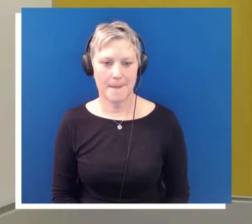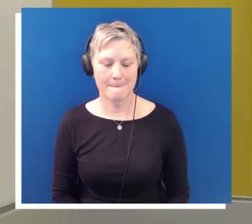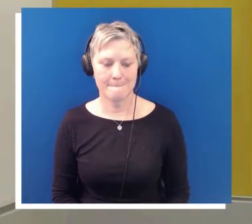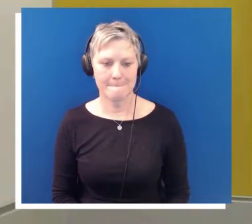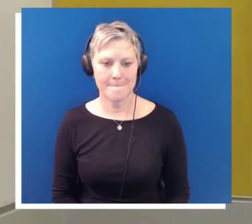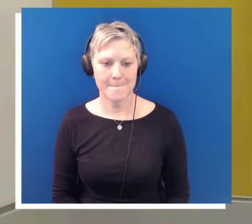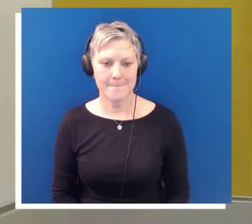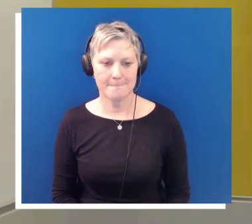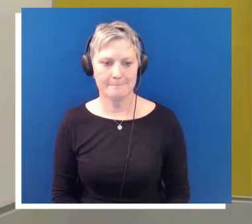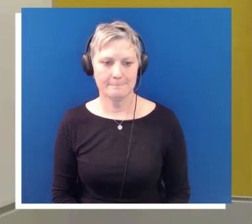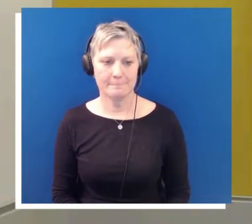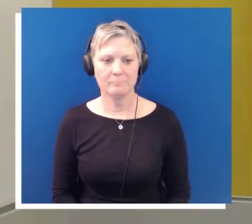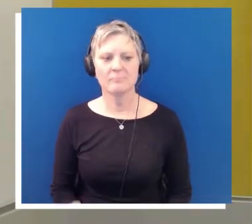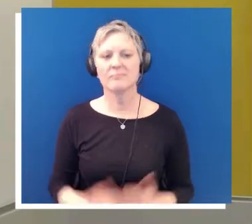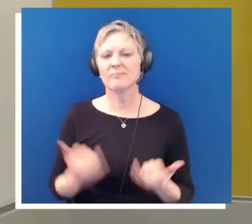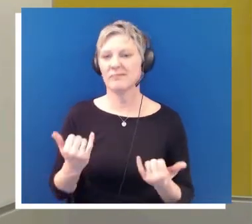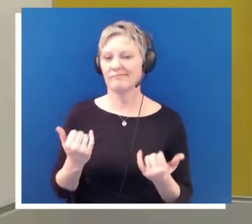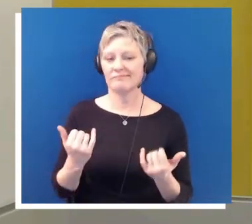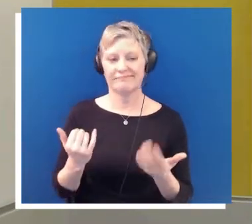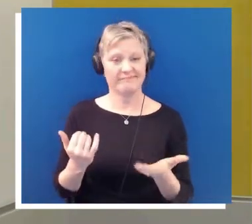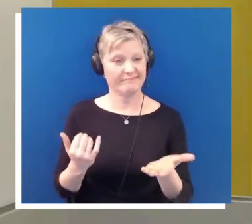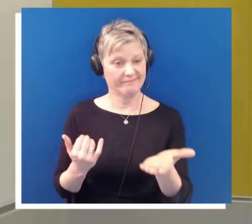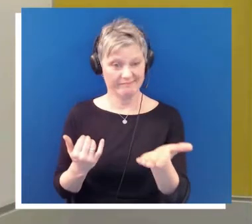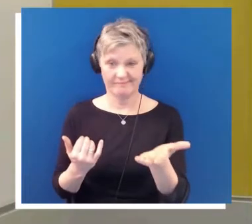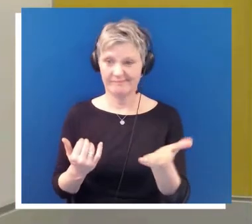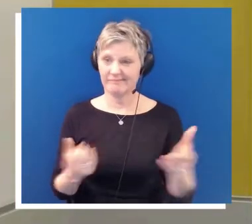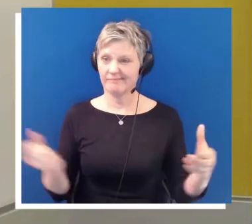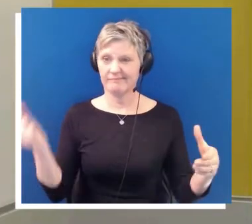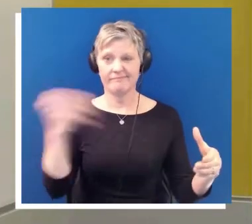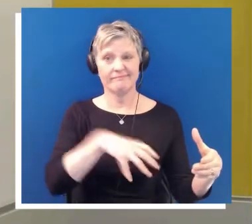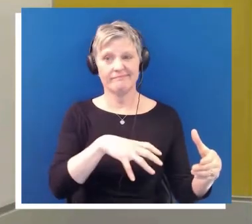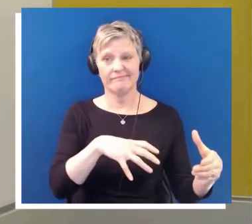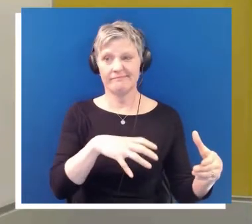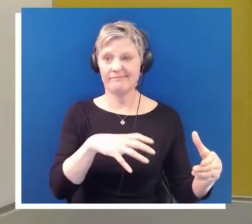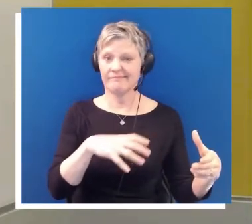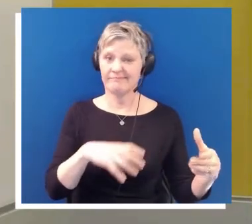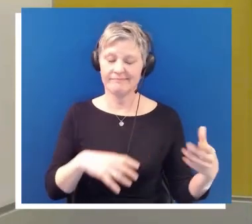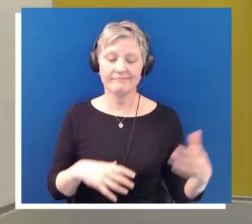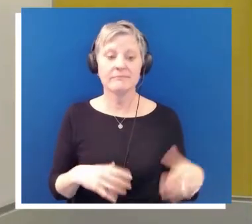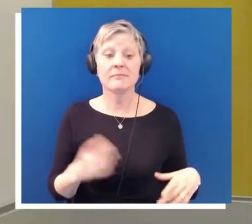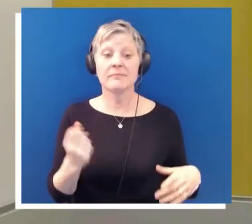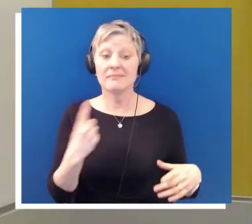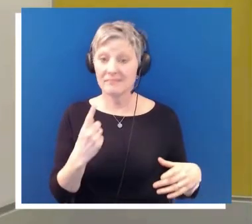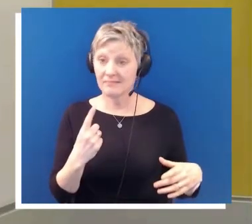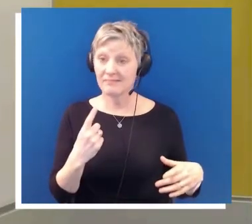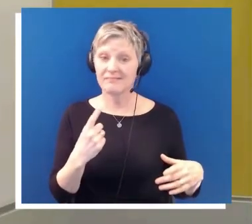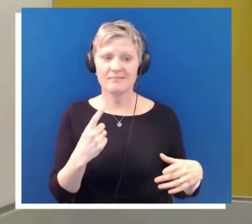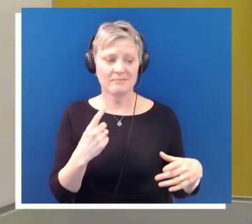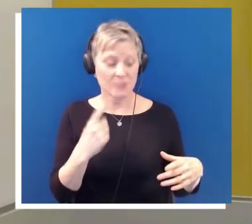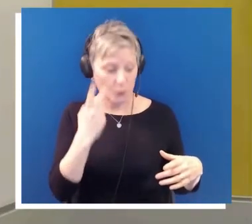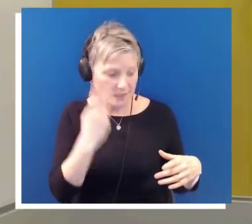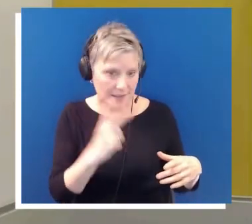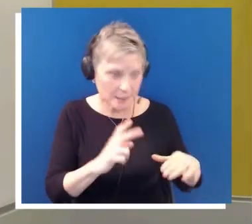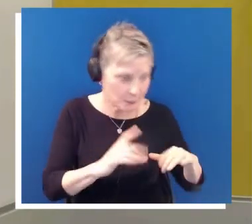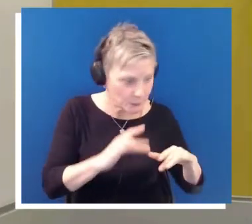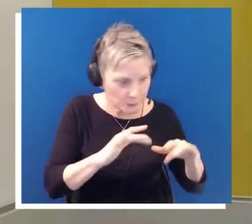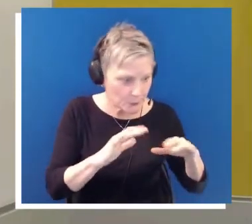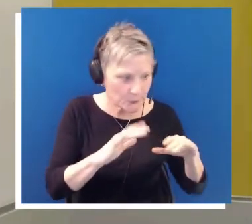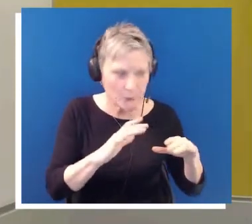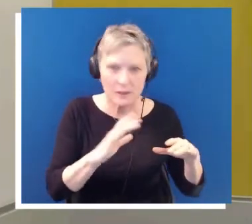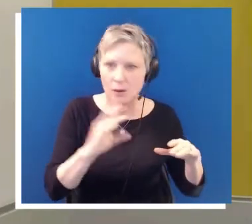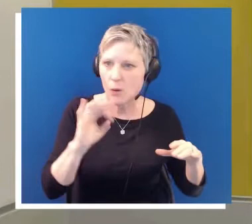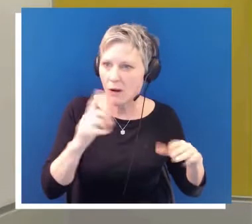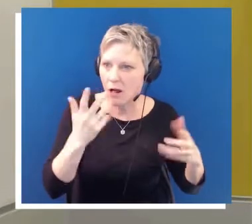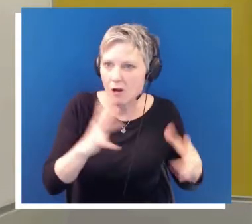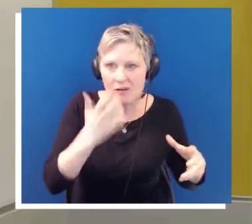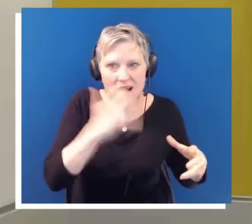finish it up. All right, then what we're going to do with that, we're going to go right into our pan. Hear that sizzle? That's what we're looking for. Okay, when you got